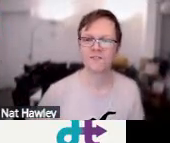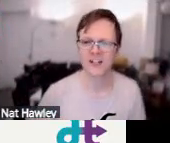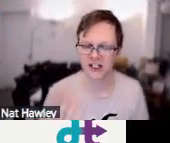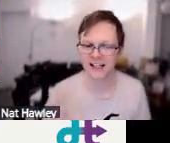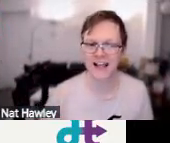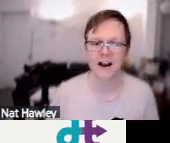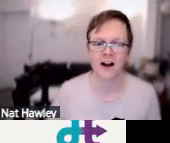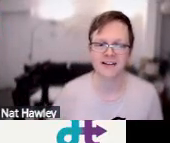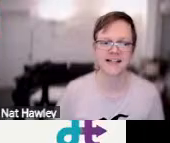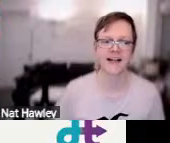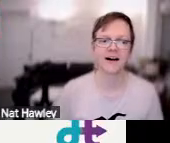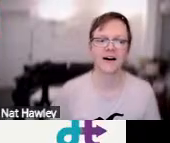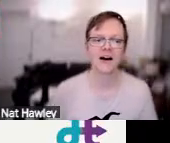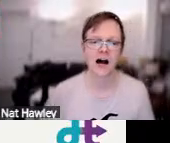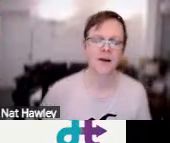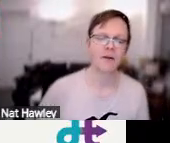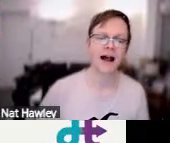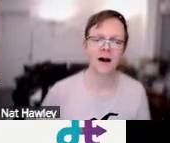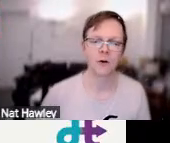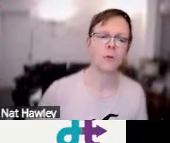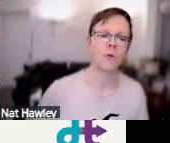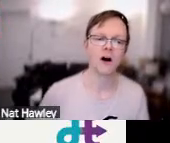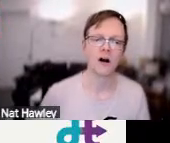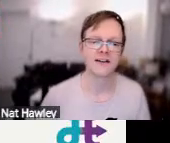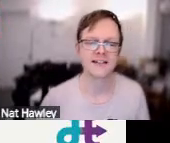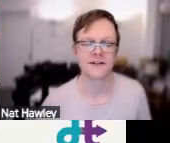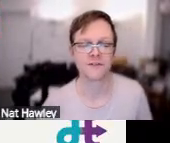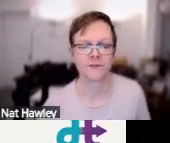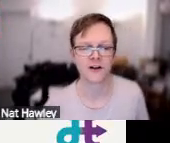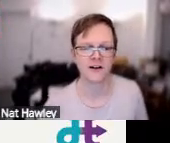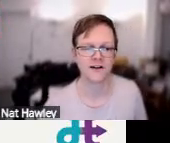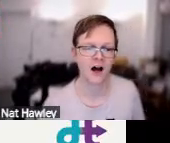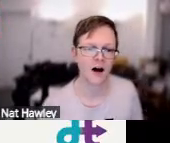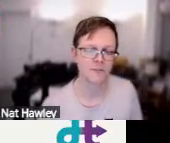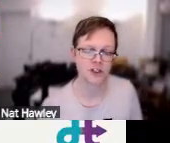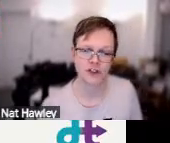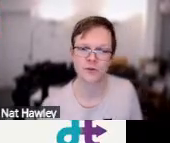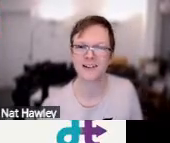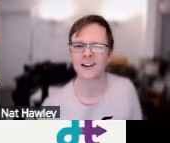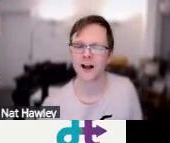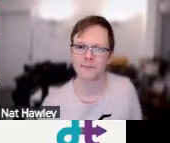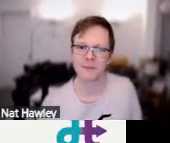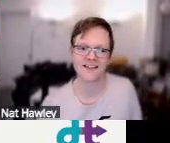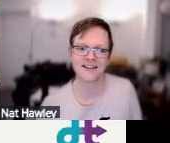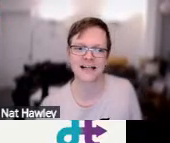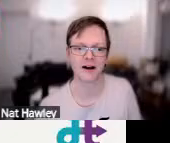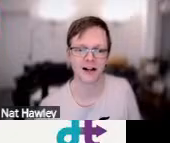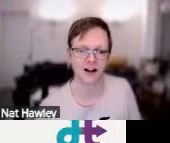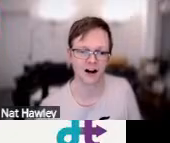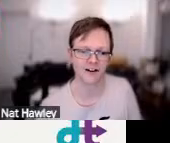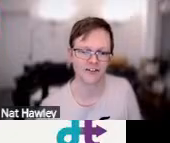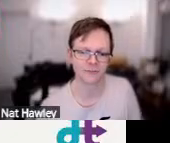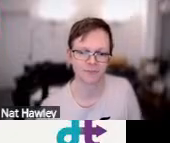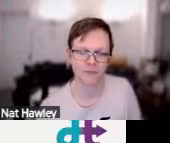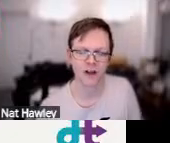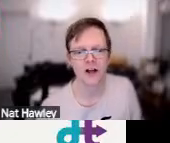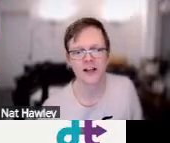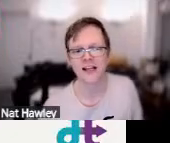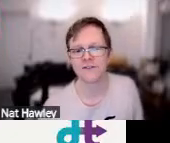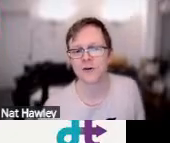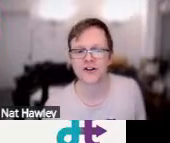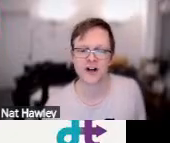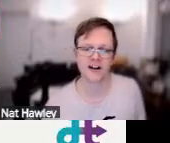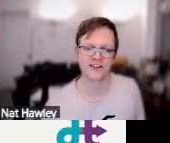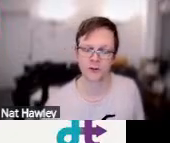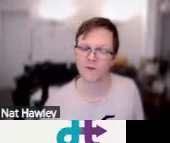I can visually get an idea about how different students learn best in my class.